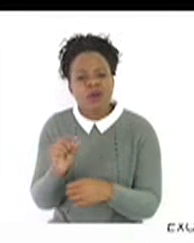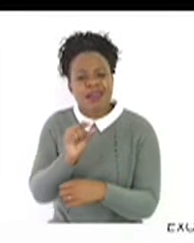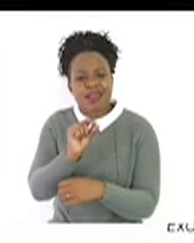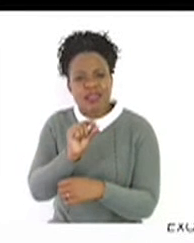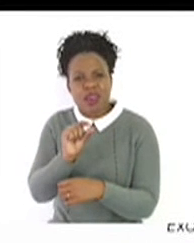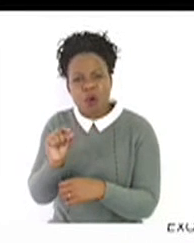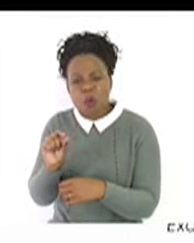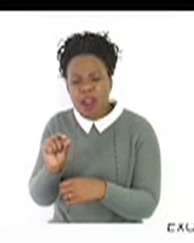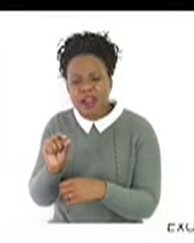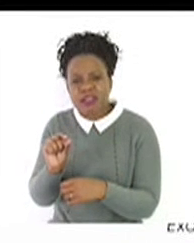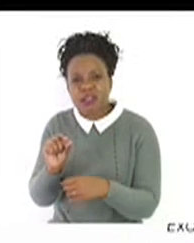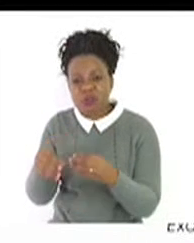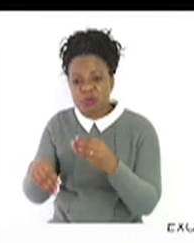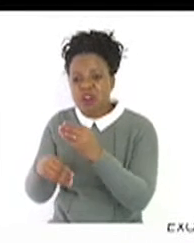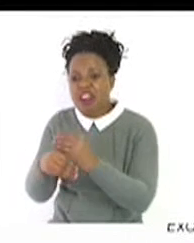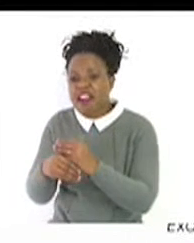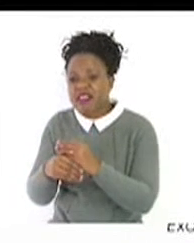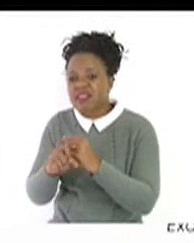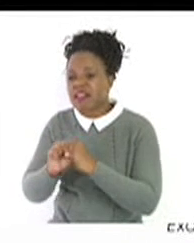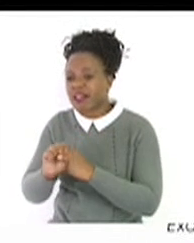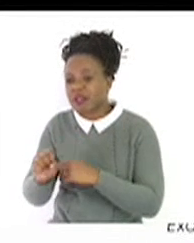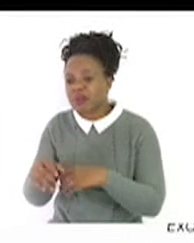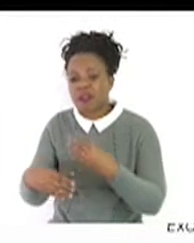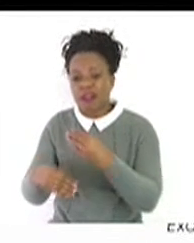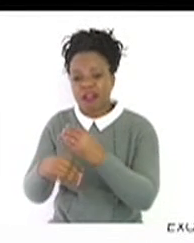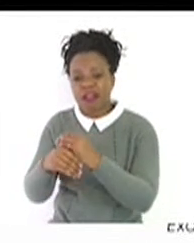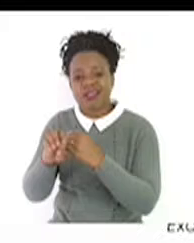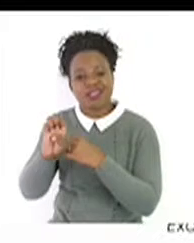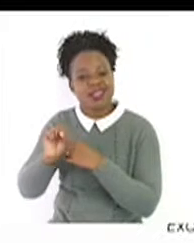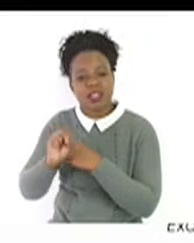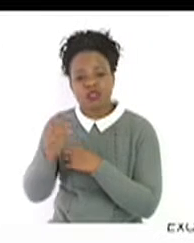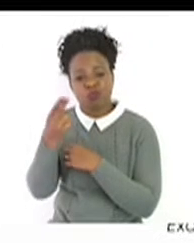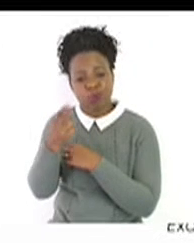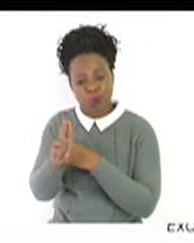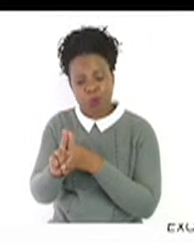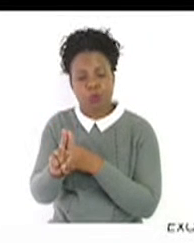S or ES.